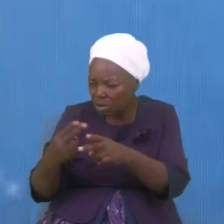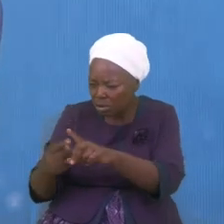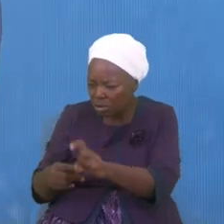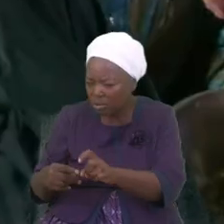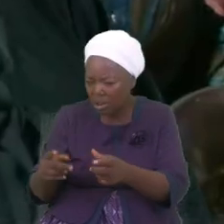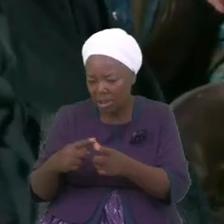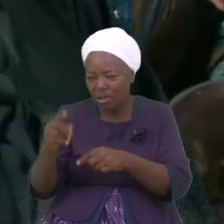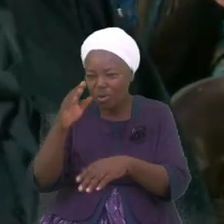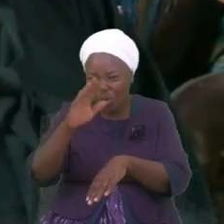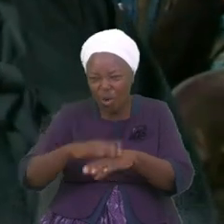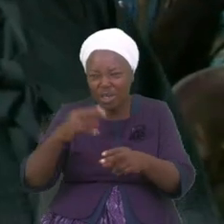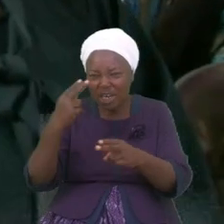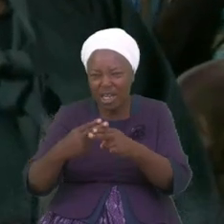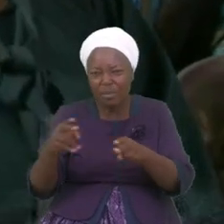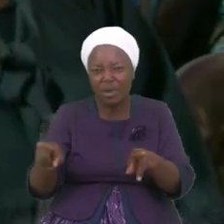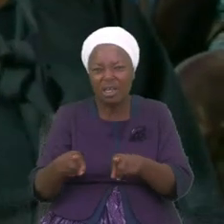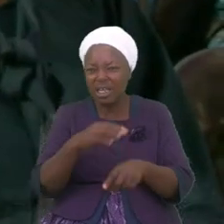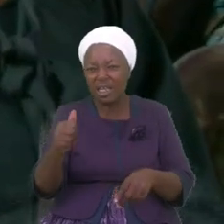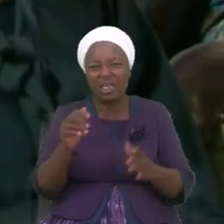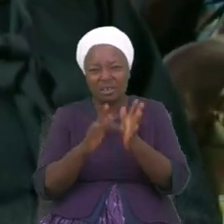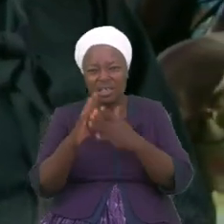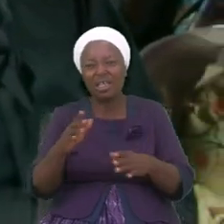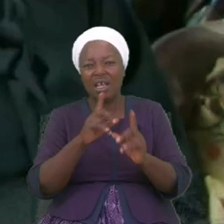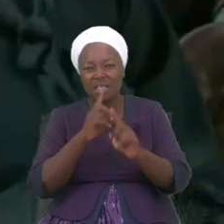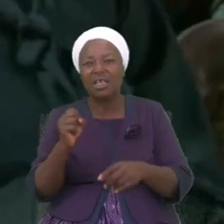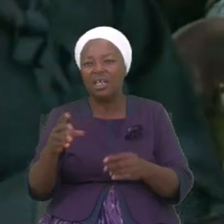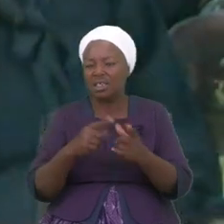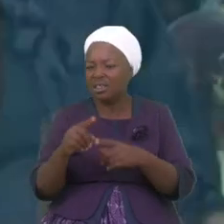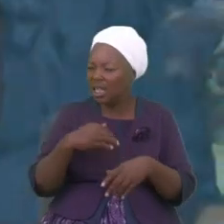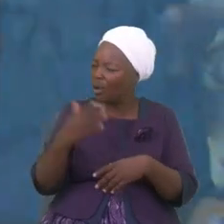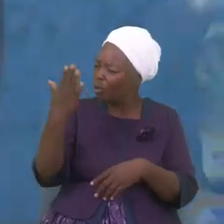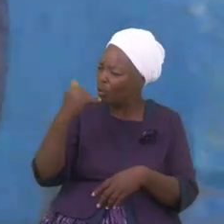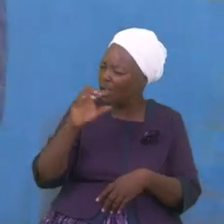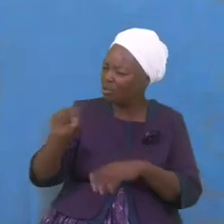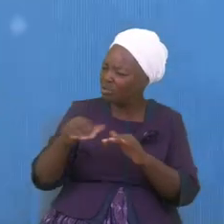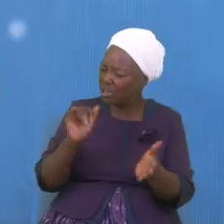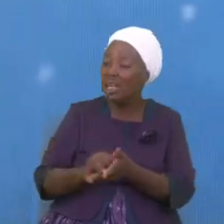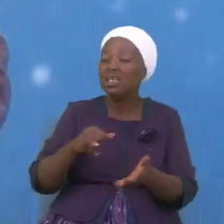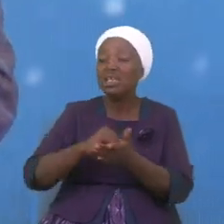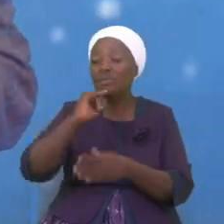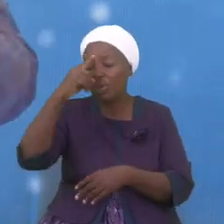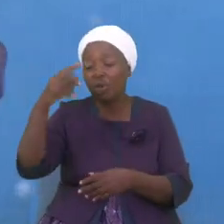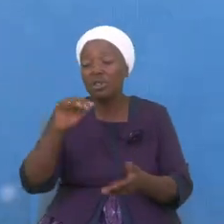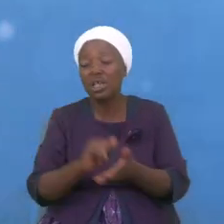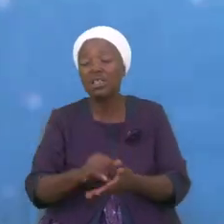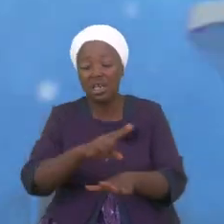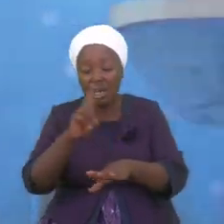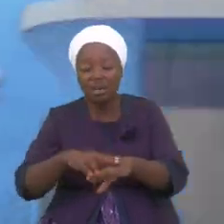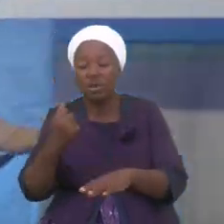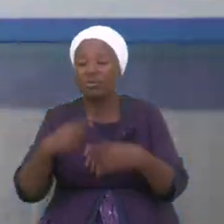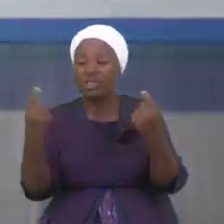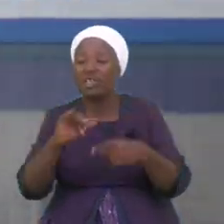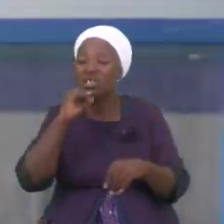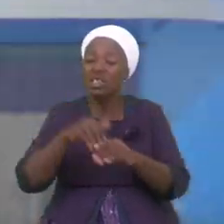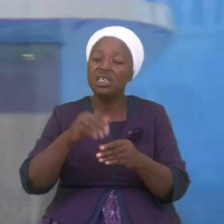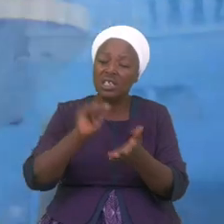that? How wouldn't he do that? Because the nature of sin is in him. And oh, sometimes